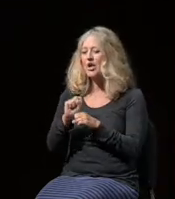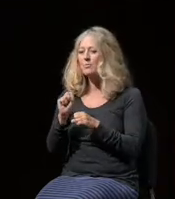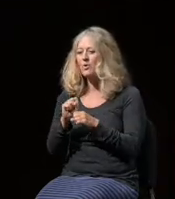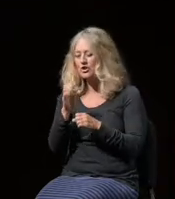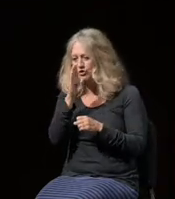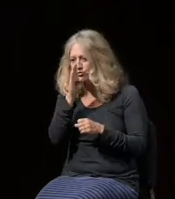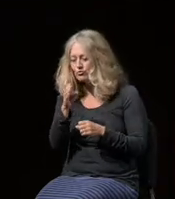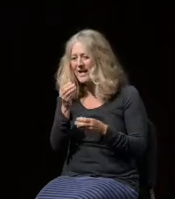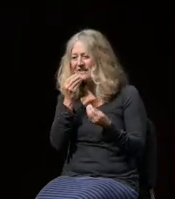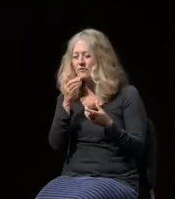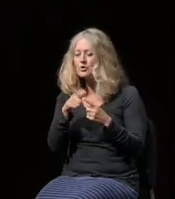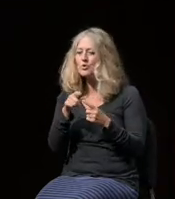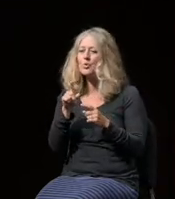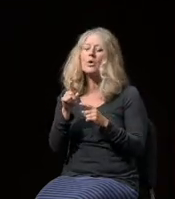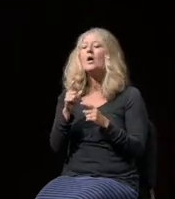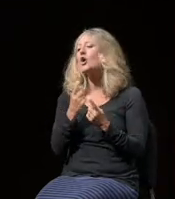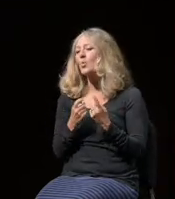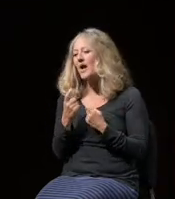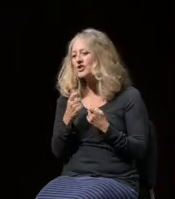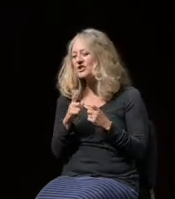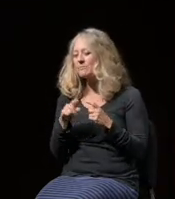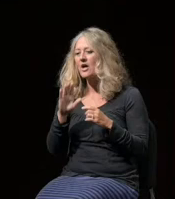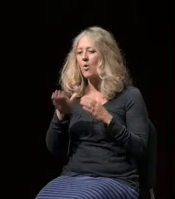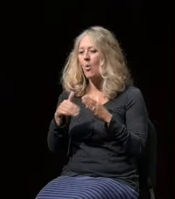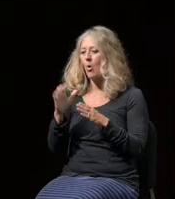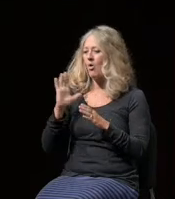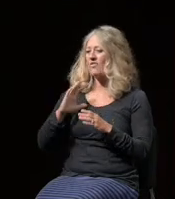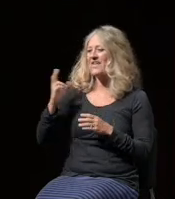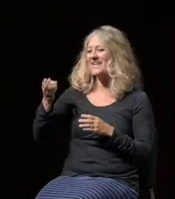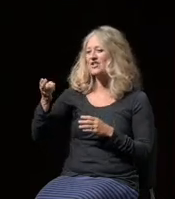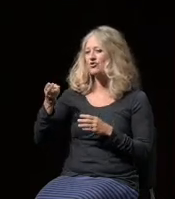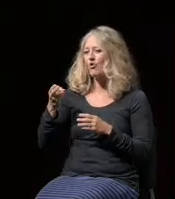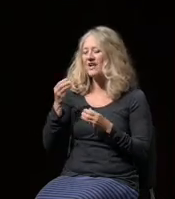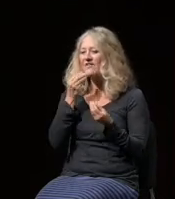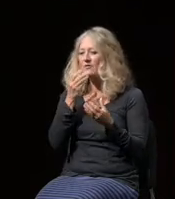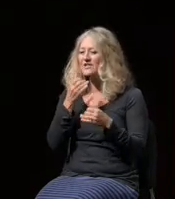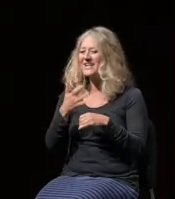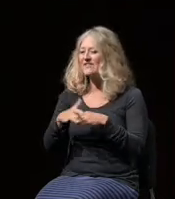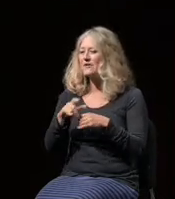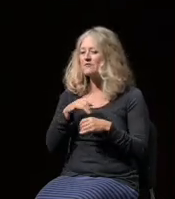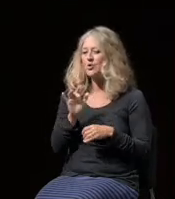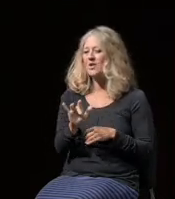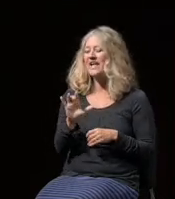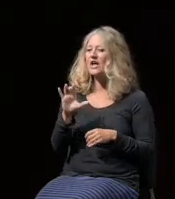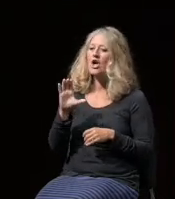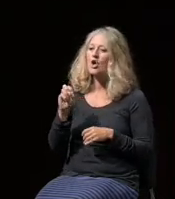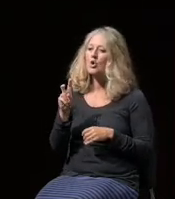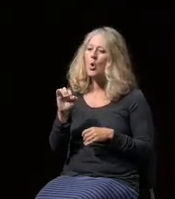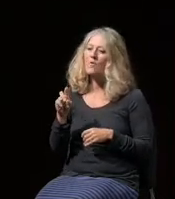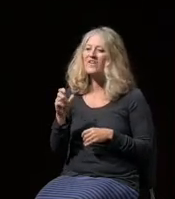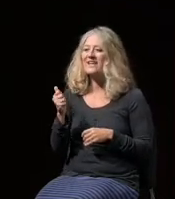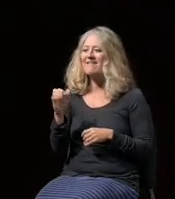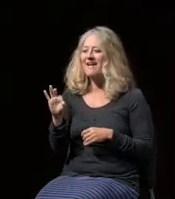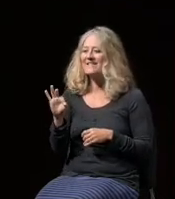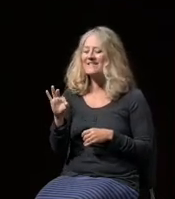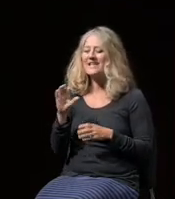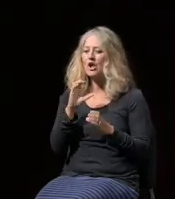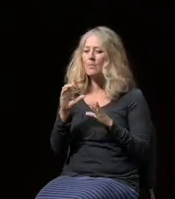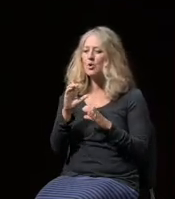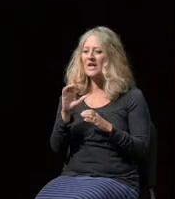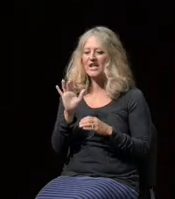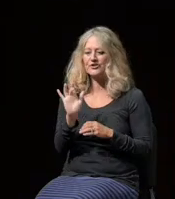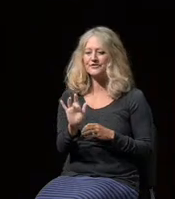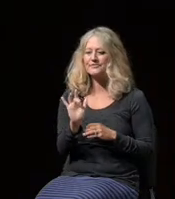to questions. But all of the historic information is available if you click COVID-19 communications from that